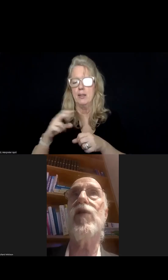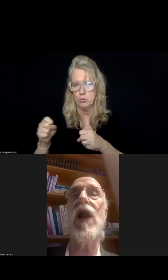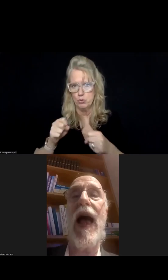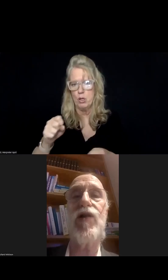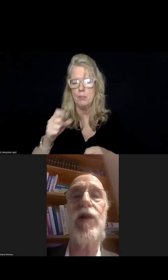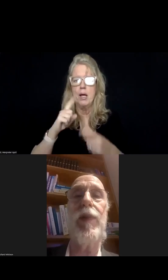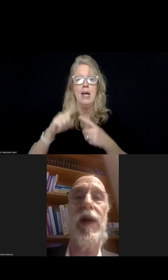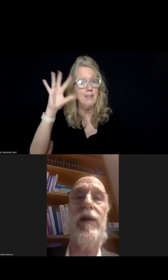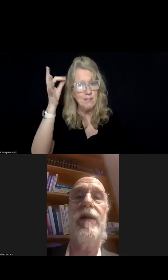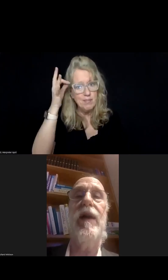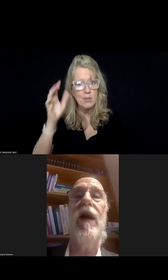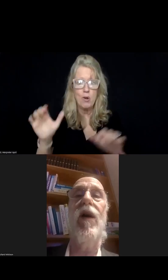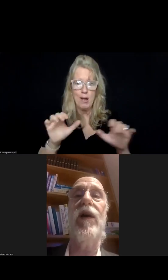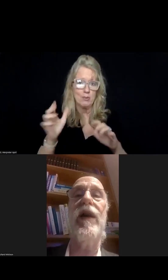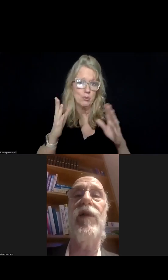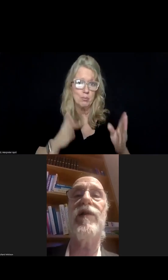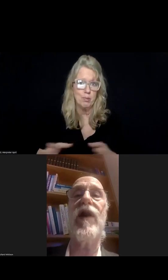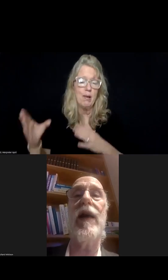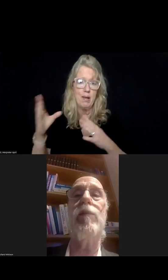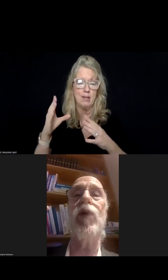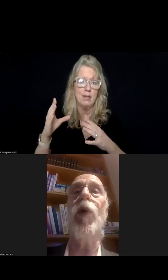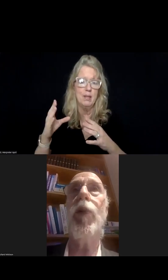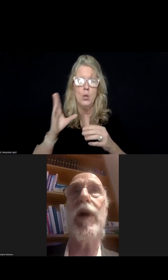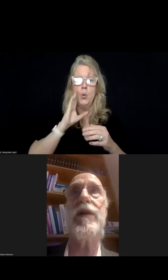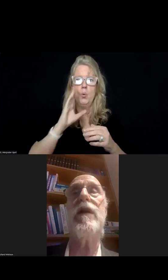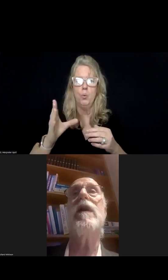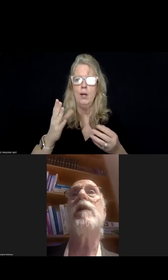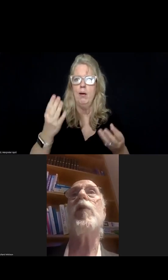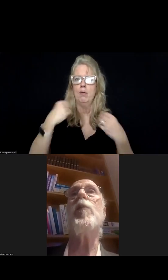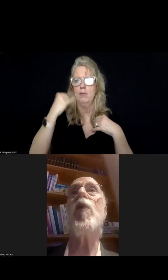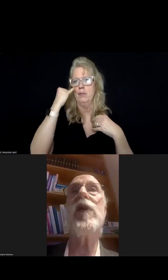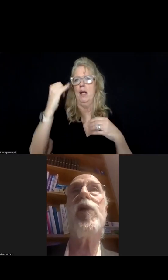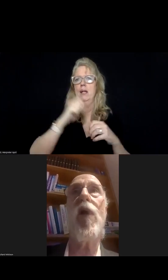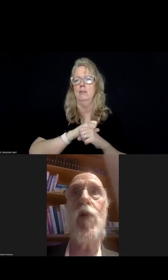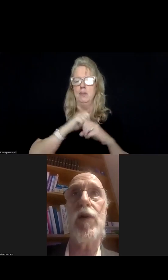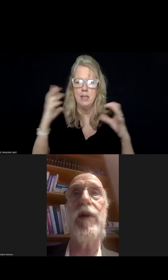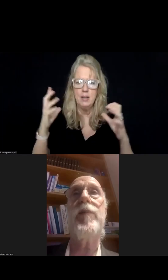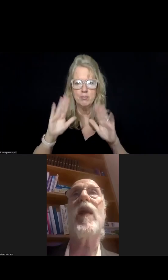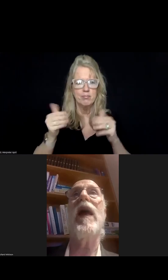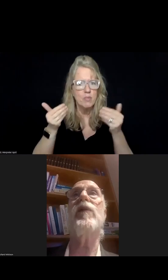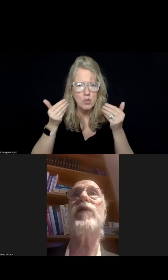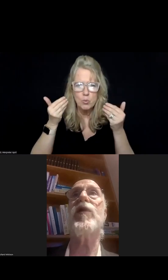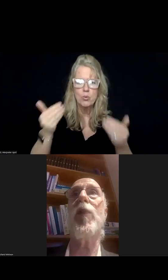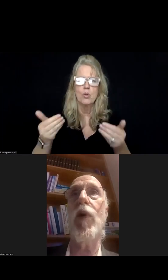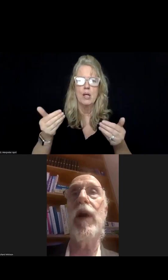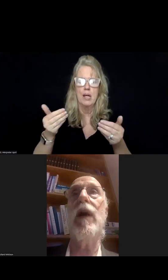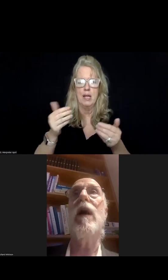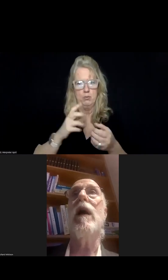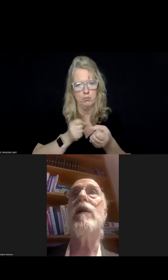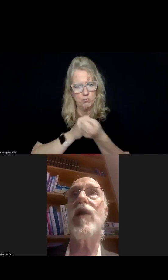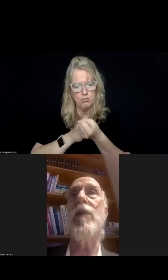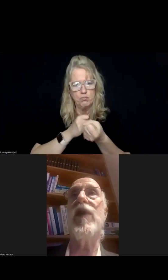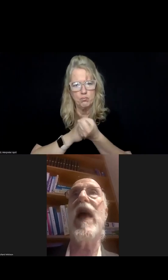the federal action plan give us a blueprint for moving forward and for